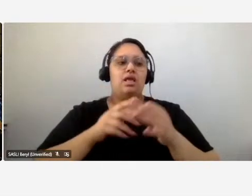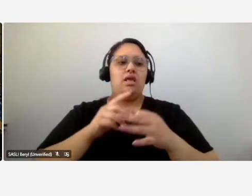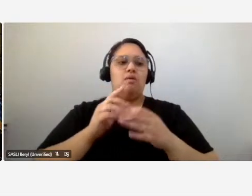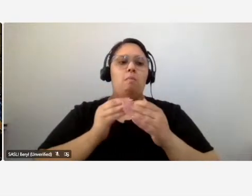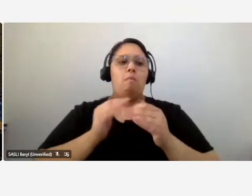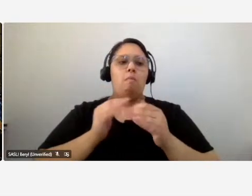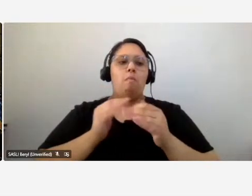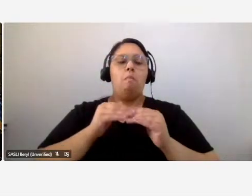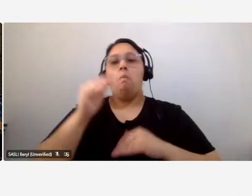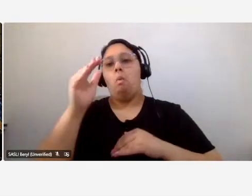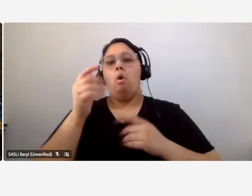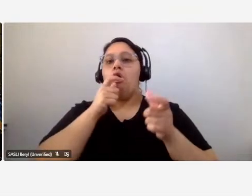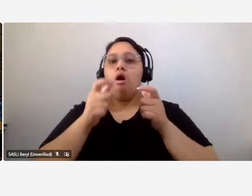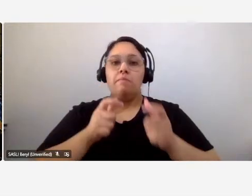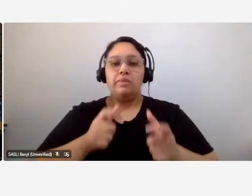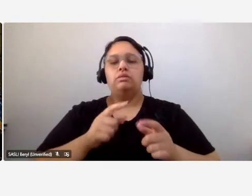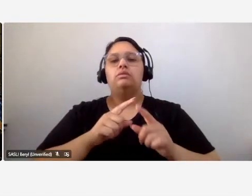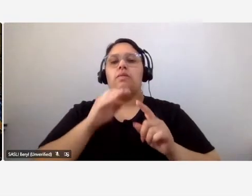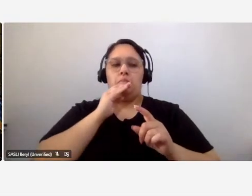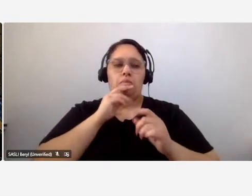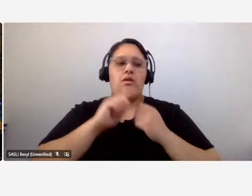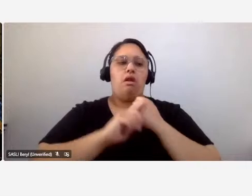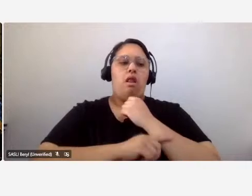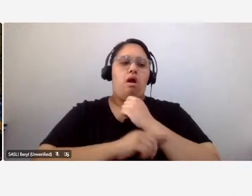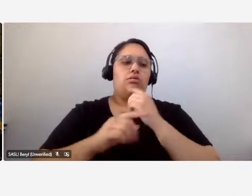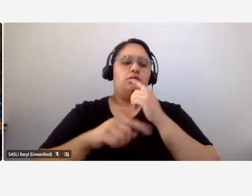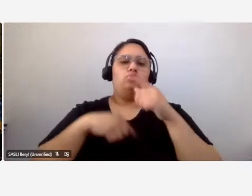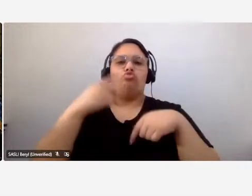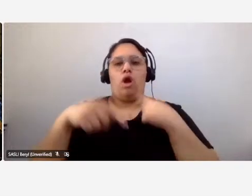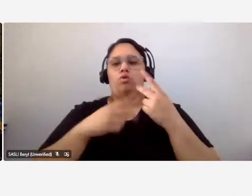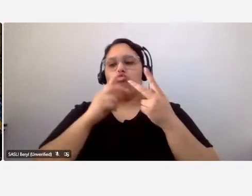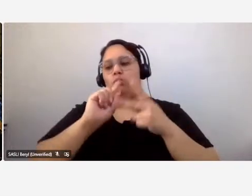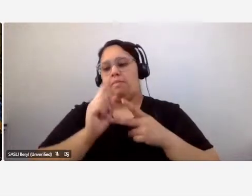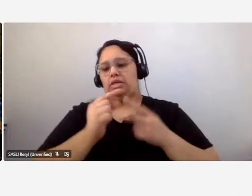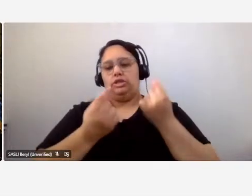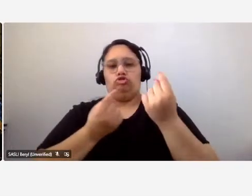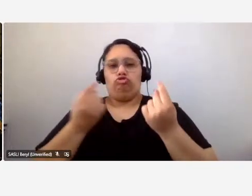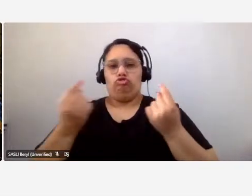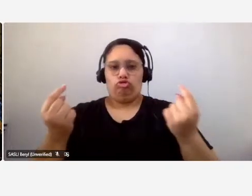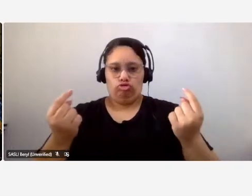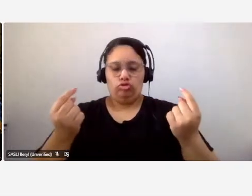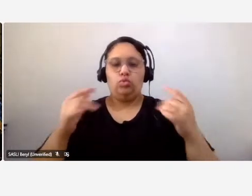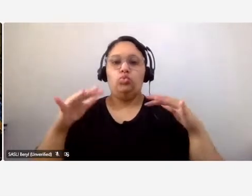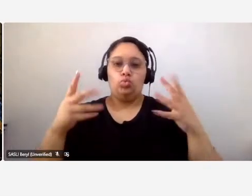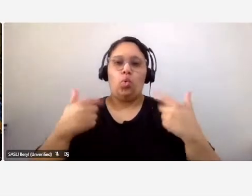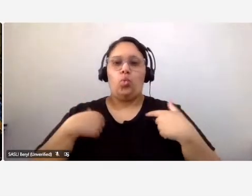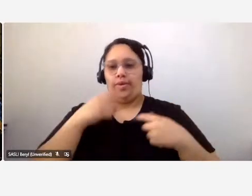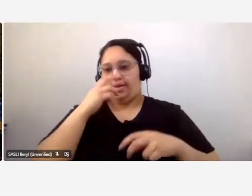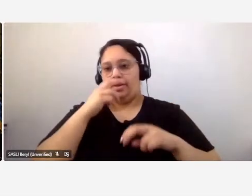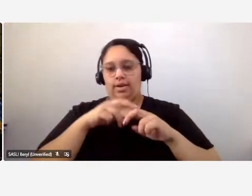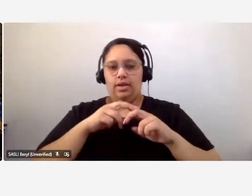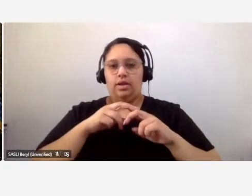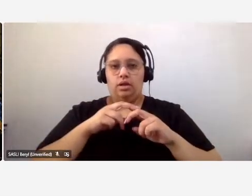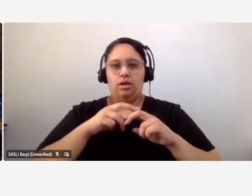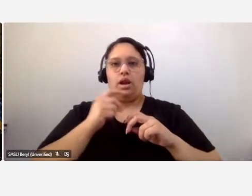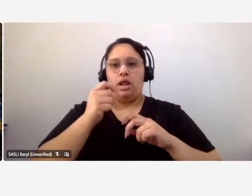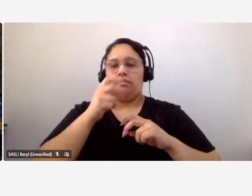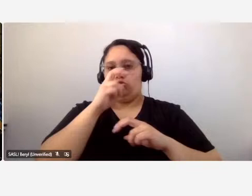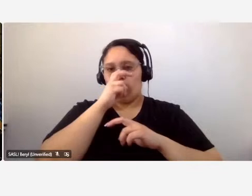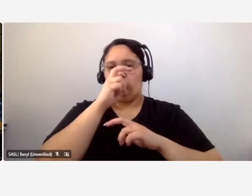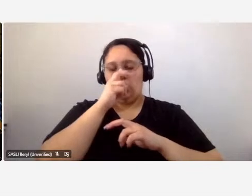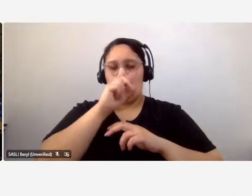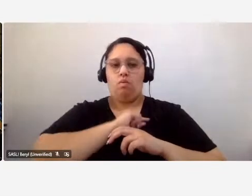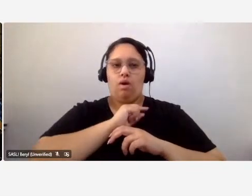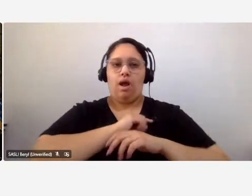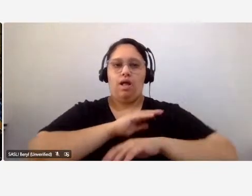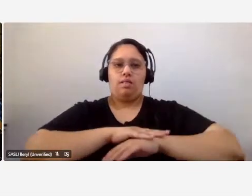further comments, then there will be a last round of 2 minutes each. So we're going to be stricter in terms of